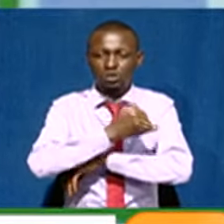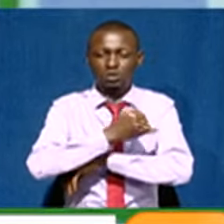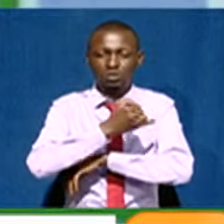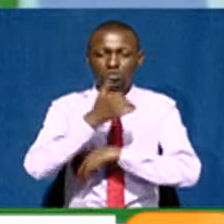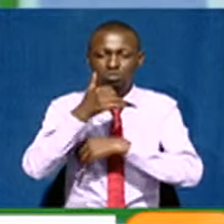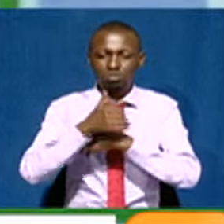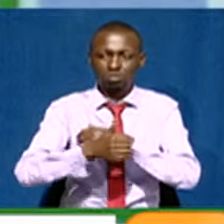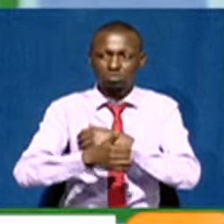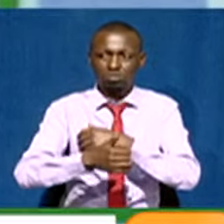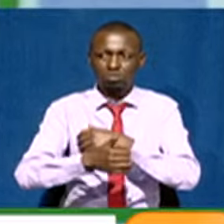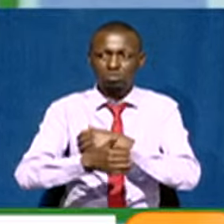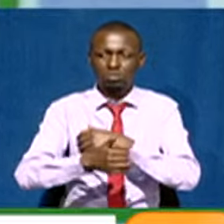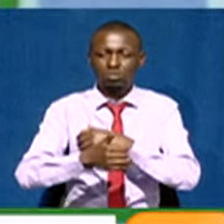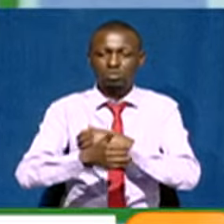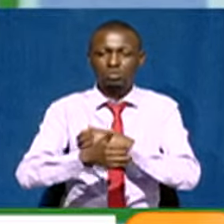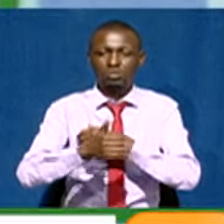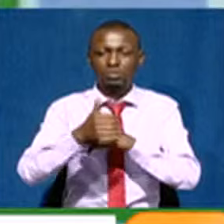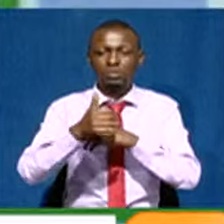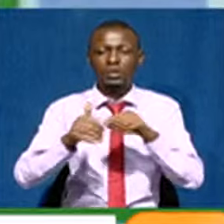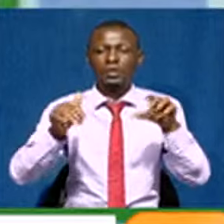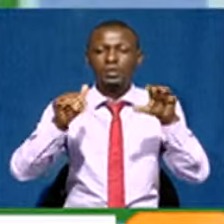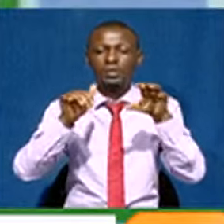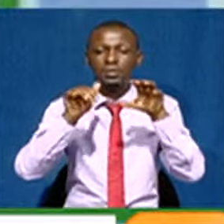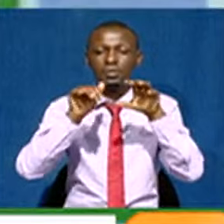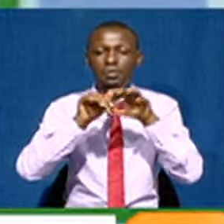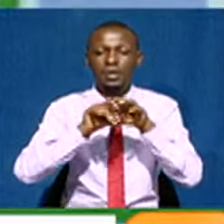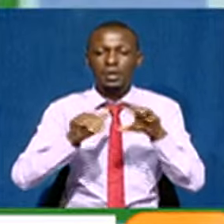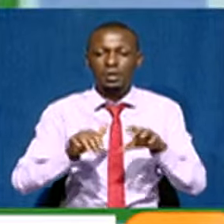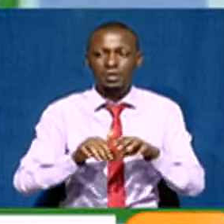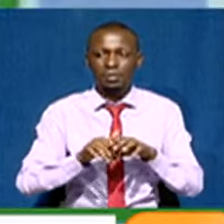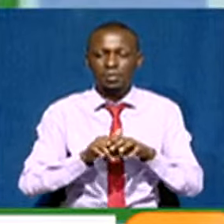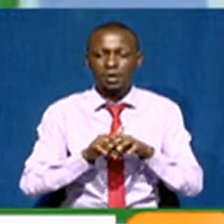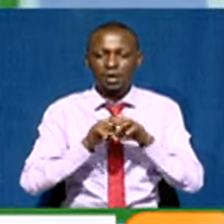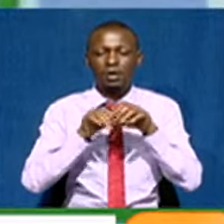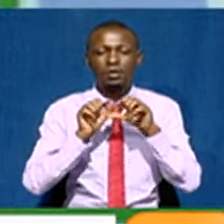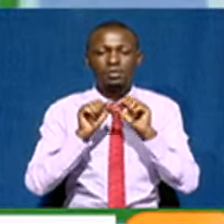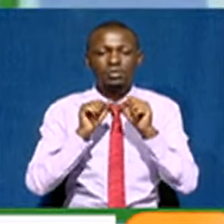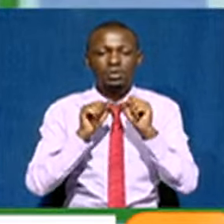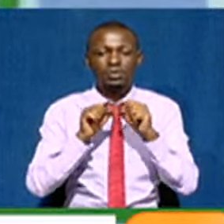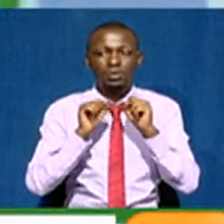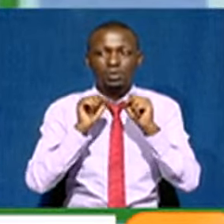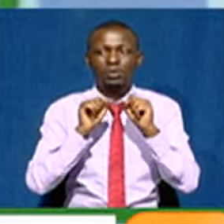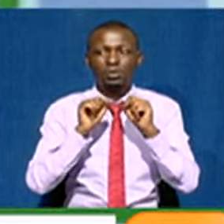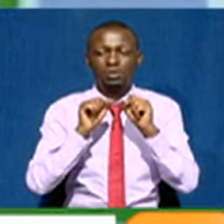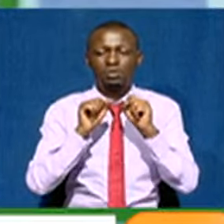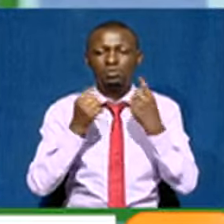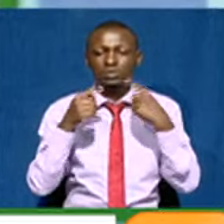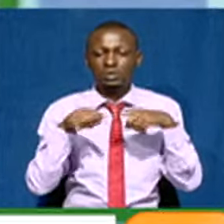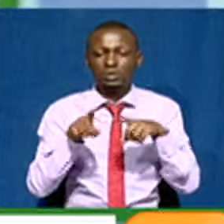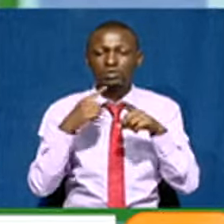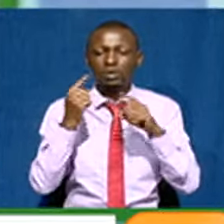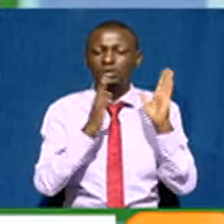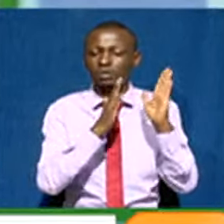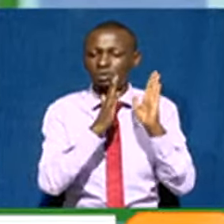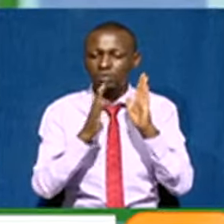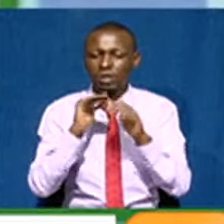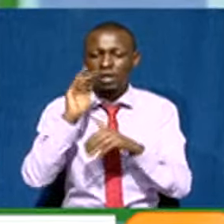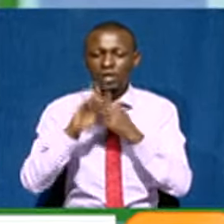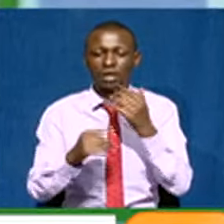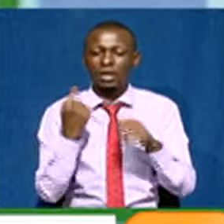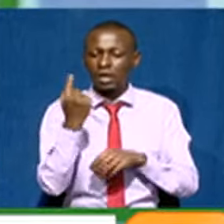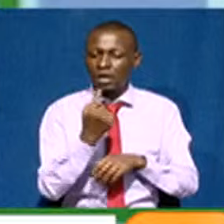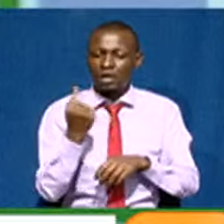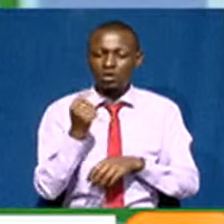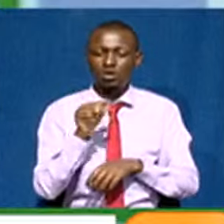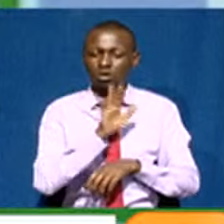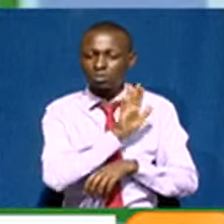call a member-based institution, that members' voices are more louder than the internal voices. So that is one of the things that we